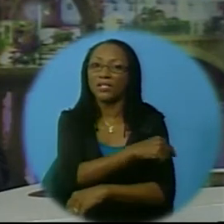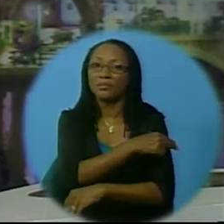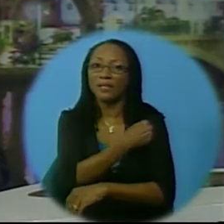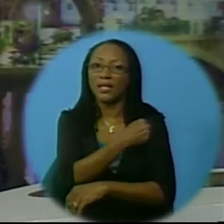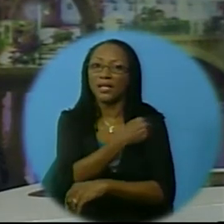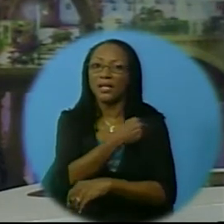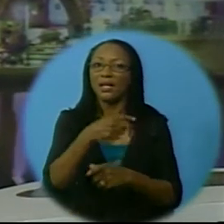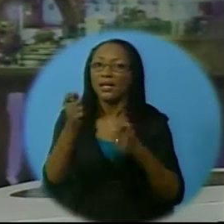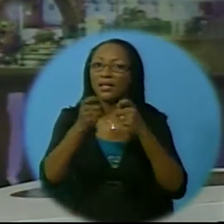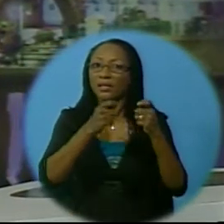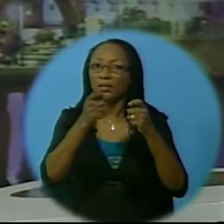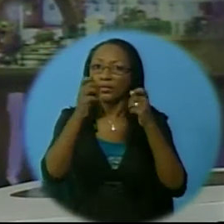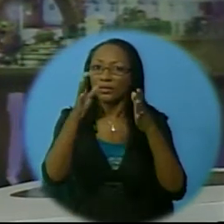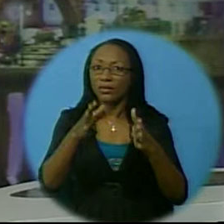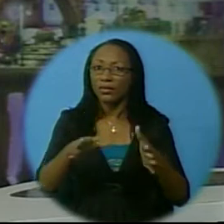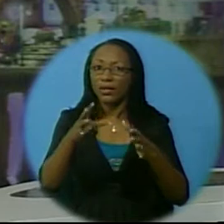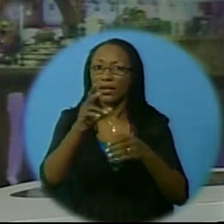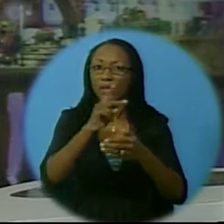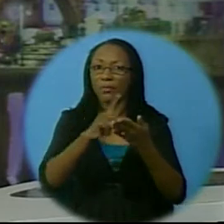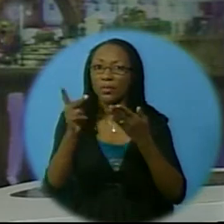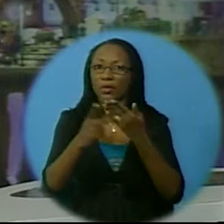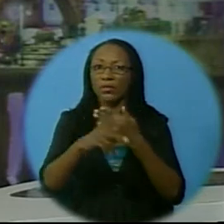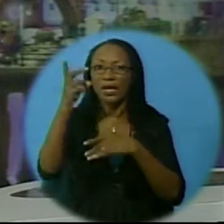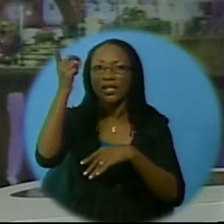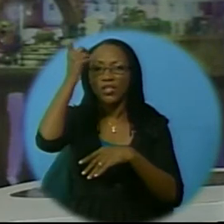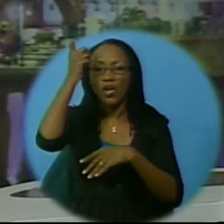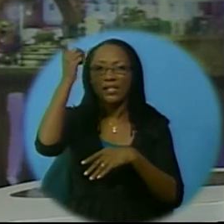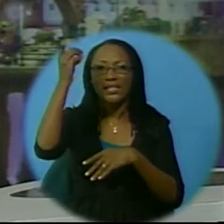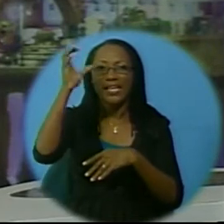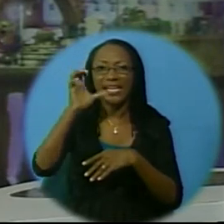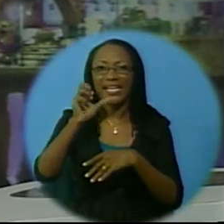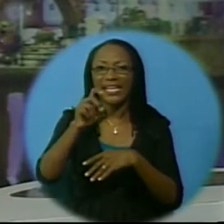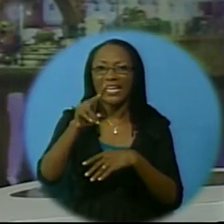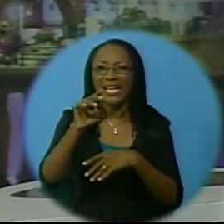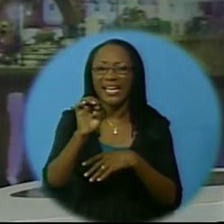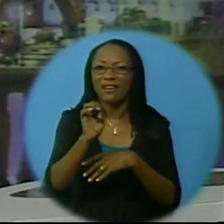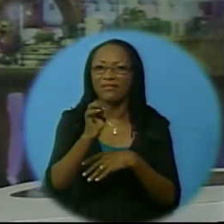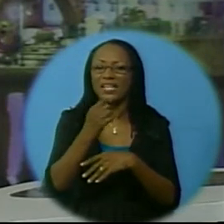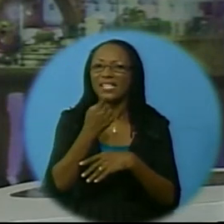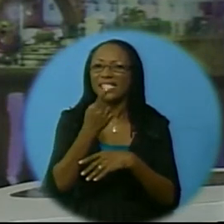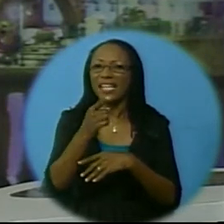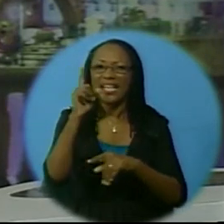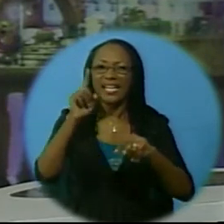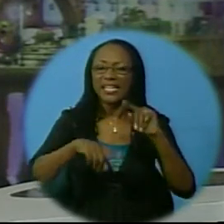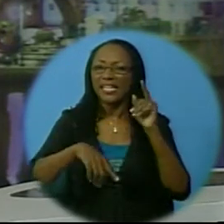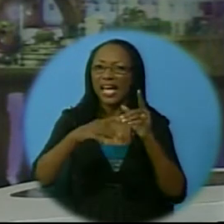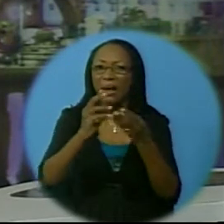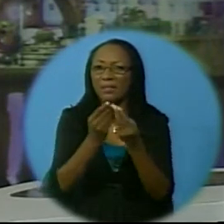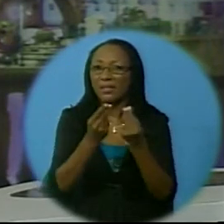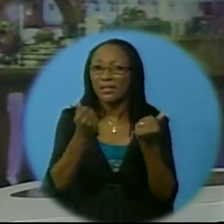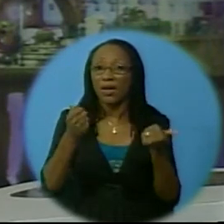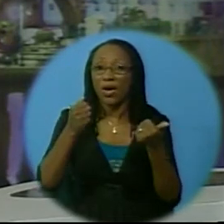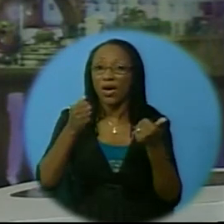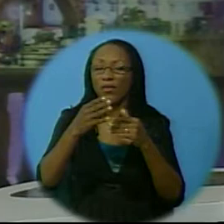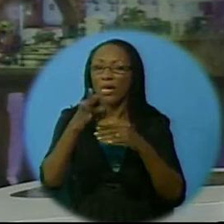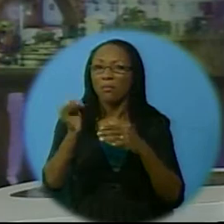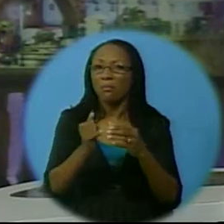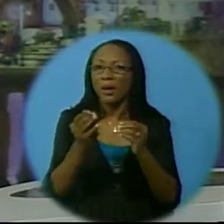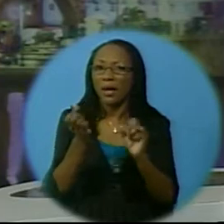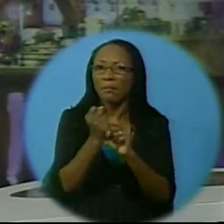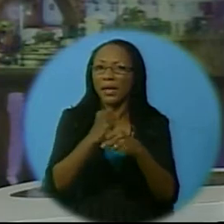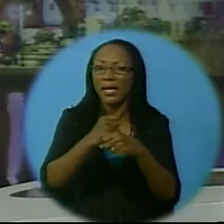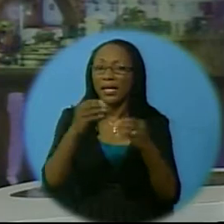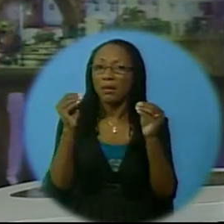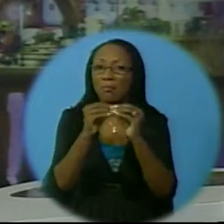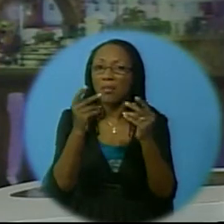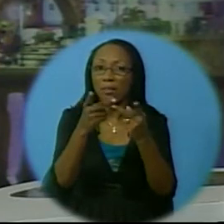of the program, Dr. Clyde Cave, says this cannot be solved by simply increasing the number of places allotted. He says to do that would